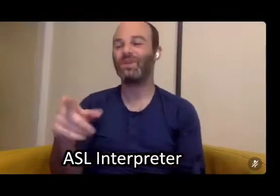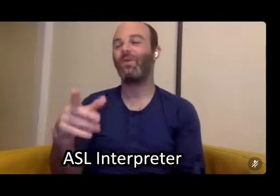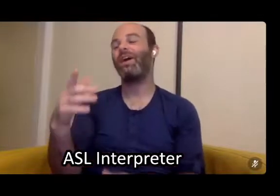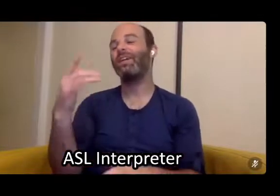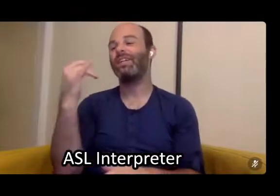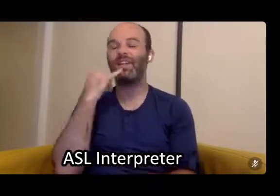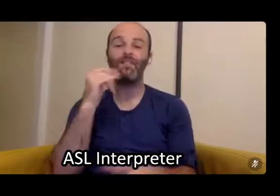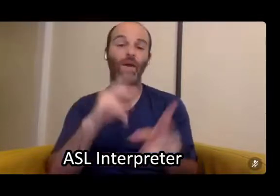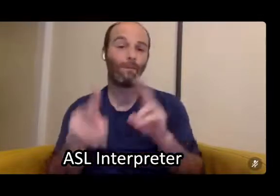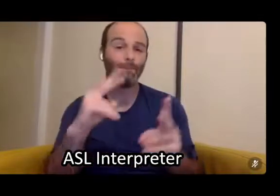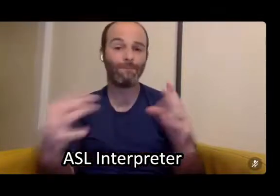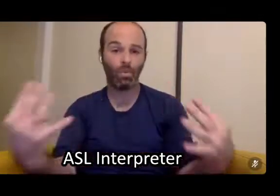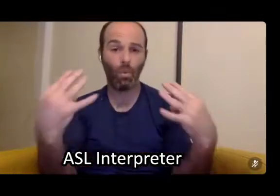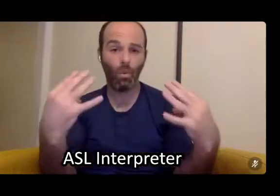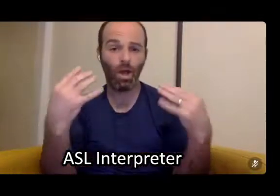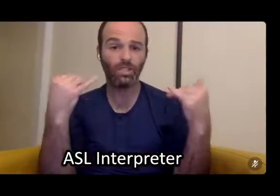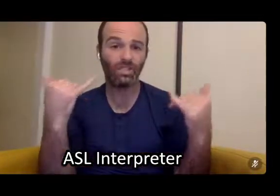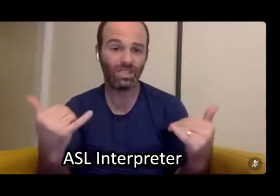thank you.